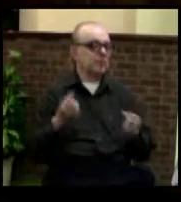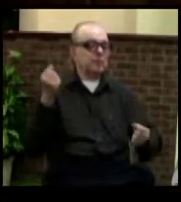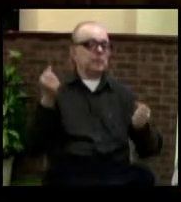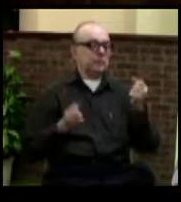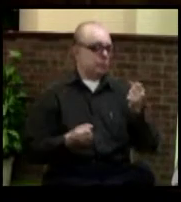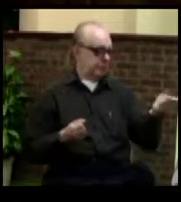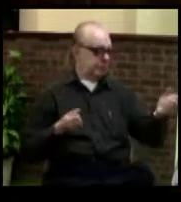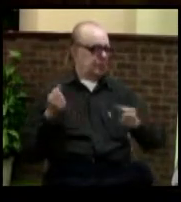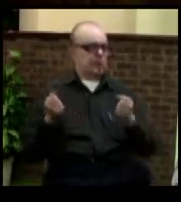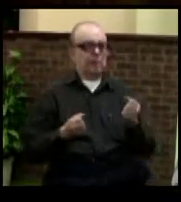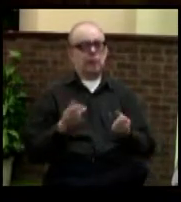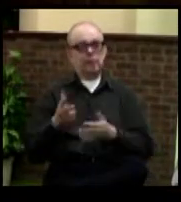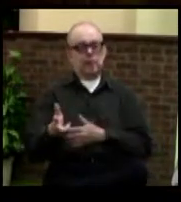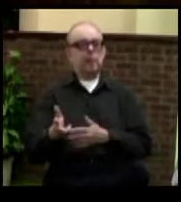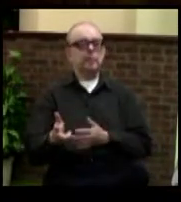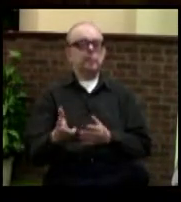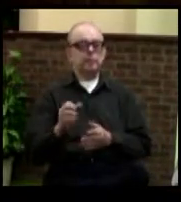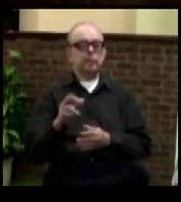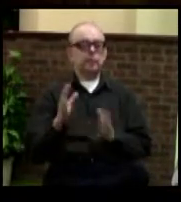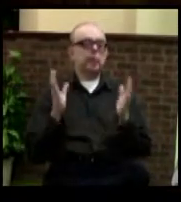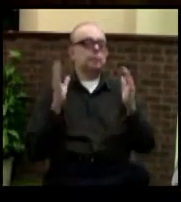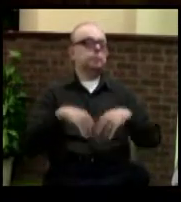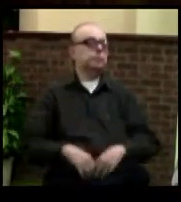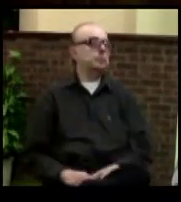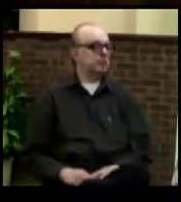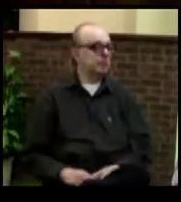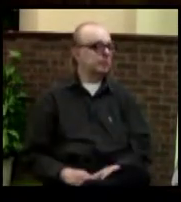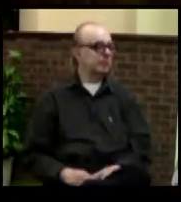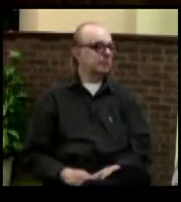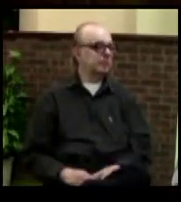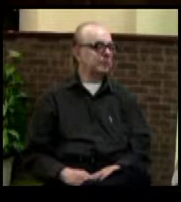You're driving down the road. Your car breaks down.